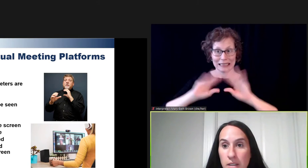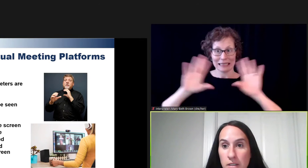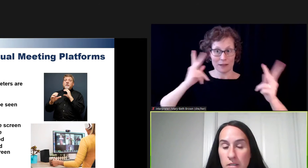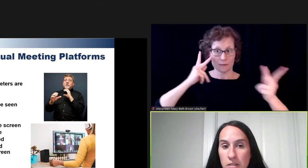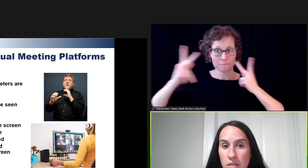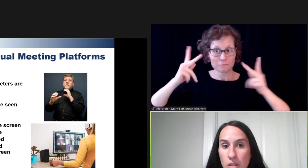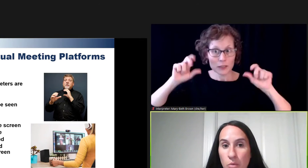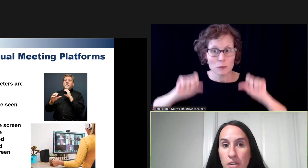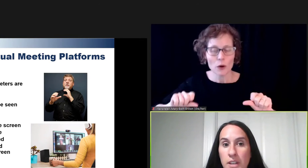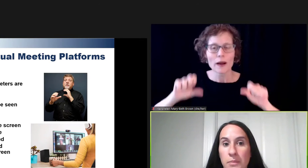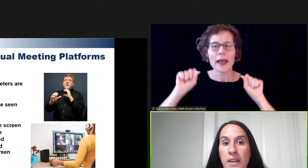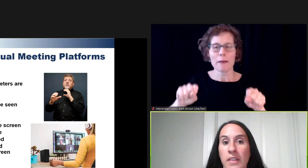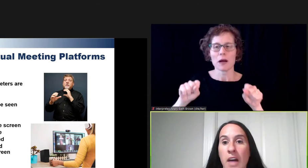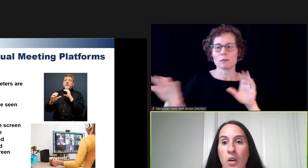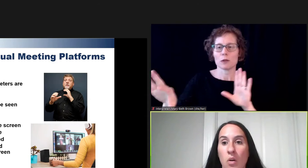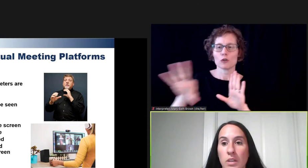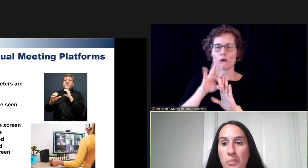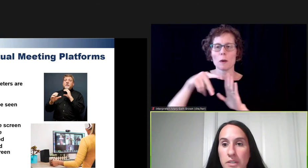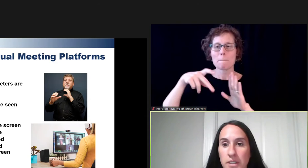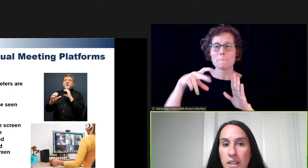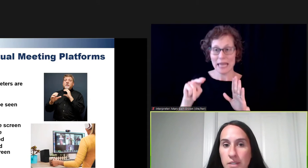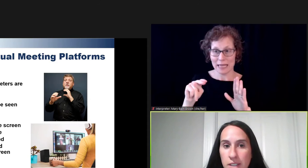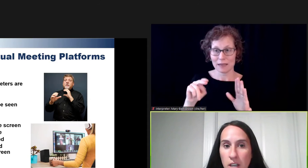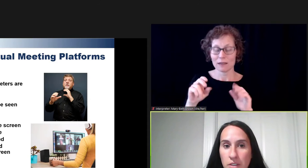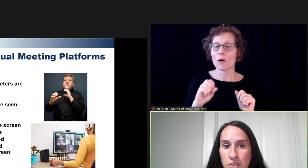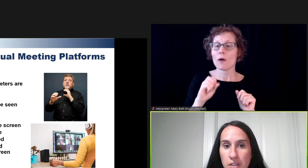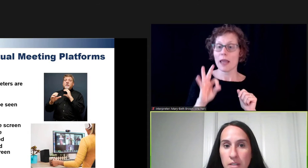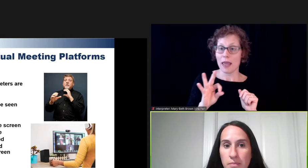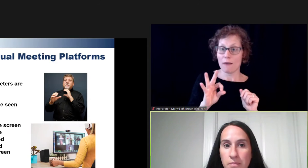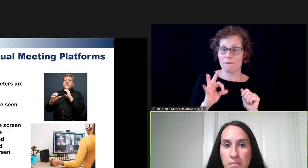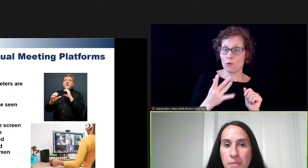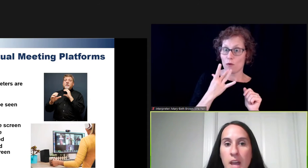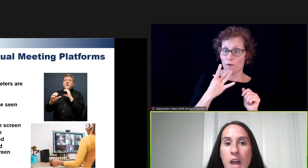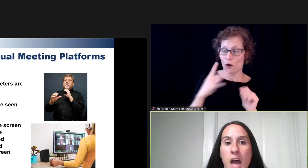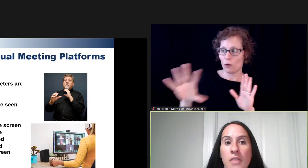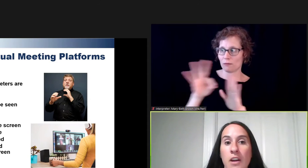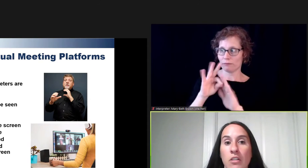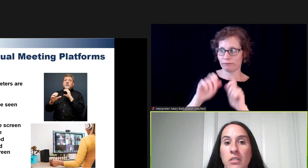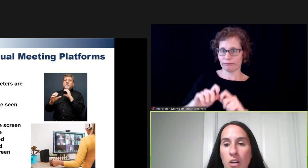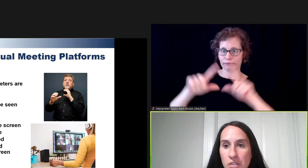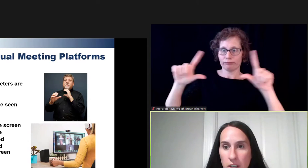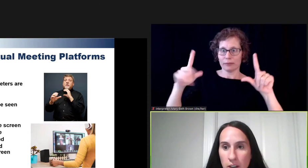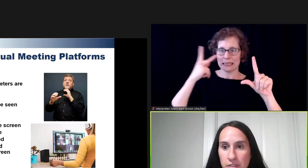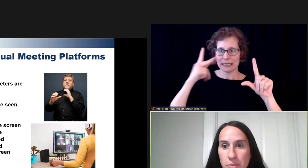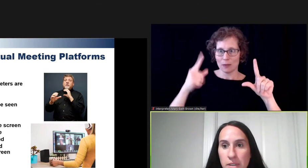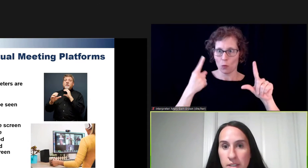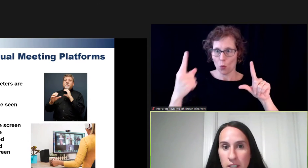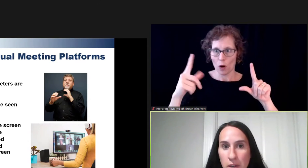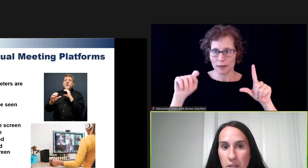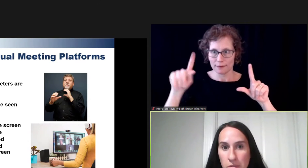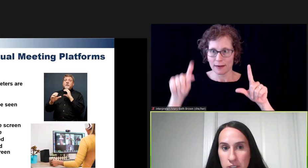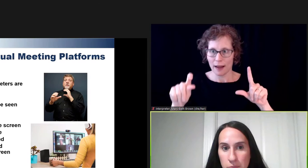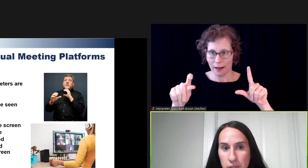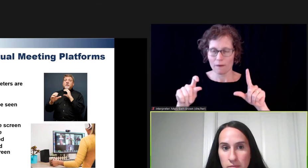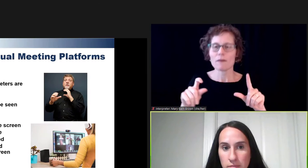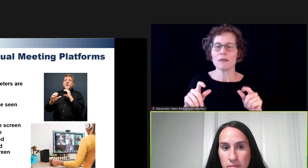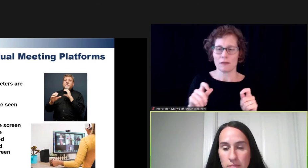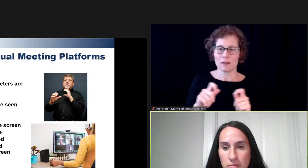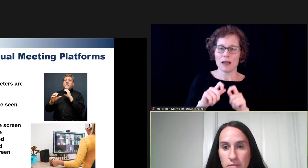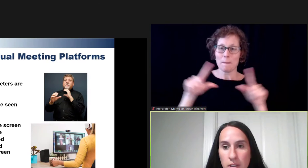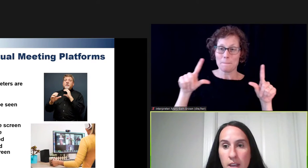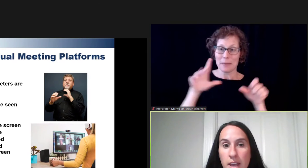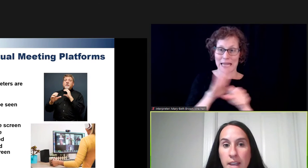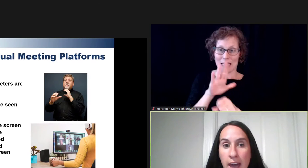be pinned, where you can make that the only person that you see on the screen, and they are large enough to be seen by the participant.